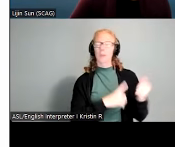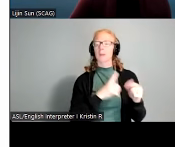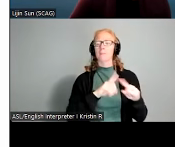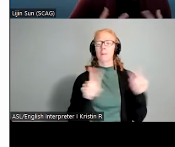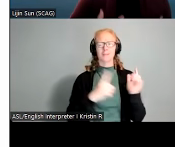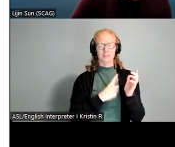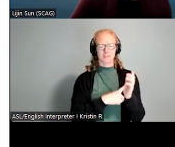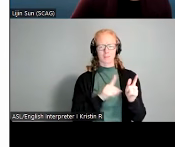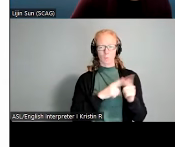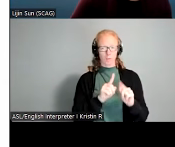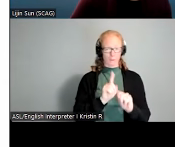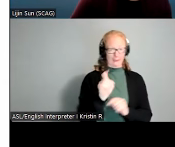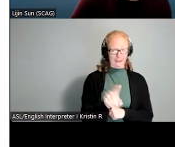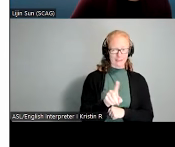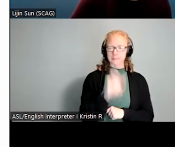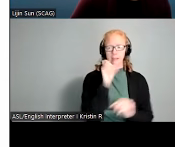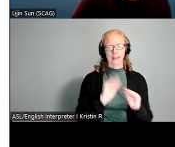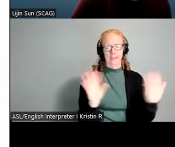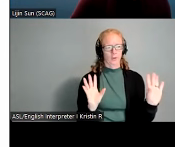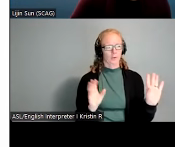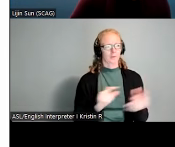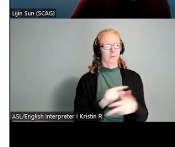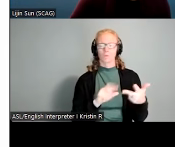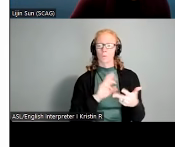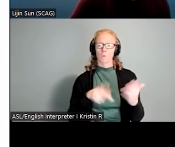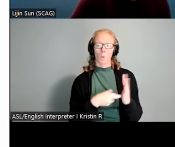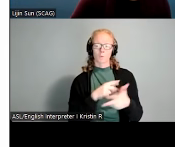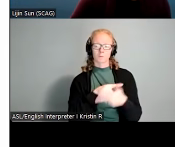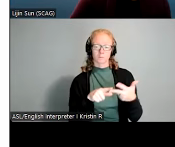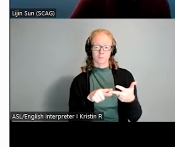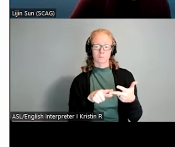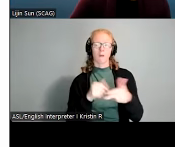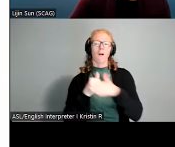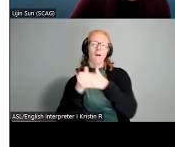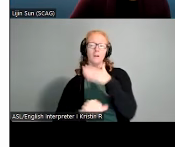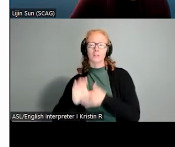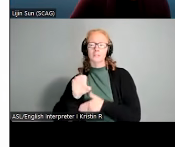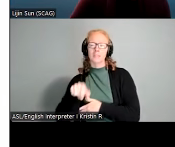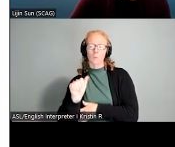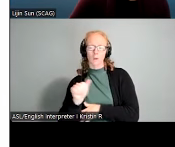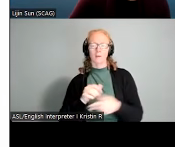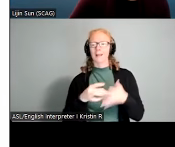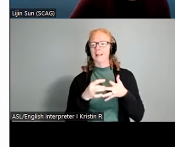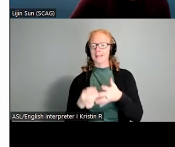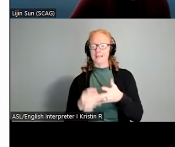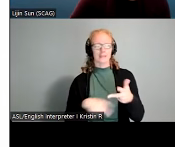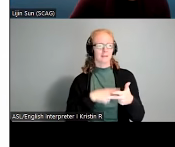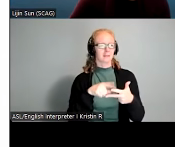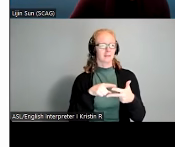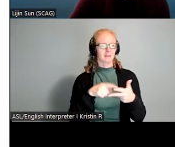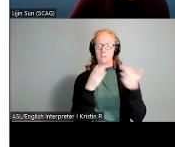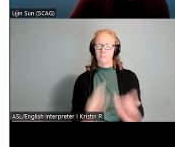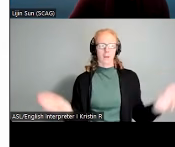clear. There are three roles for the agency to take on under CEQA: lead agency, public commenting agency,